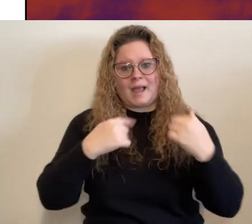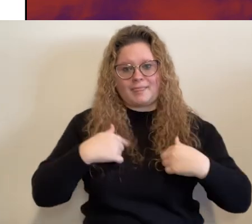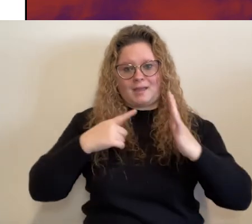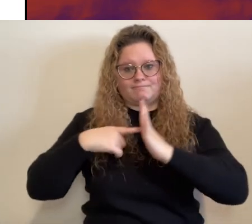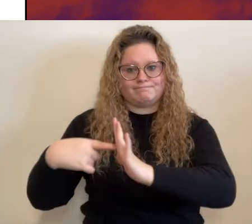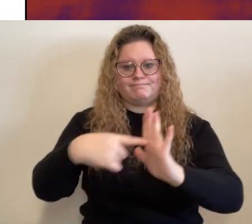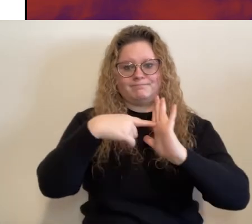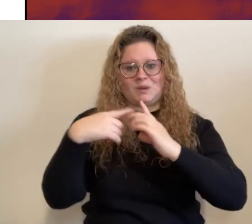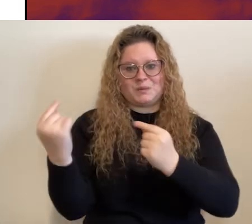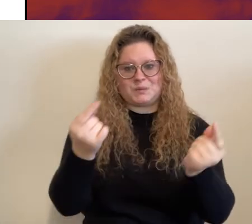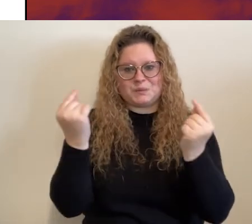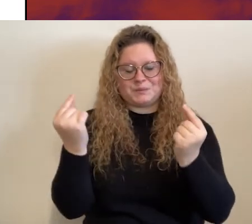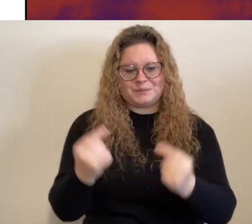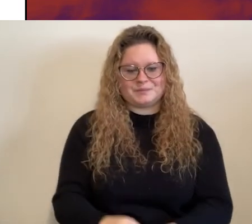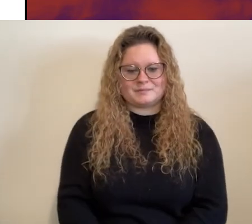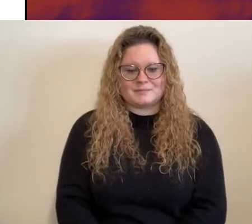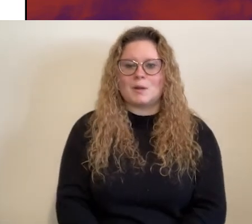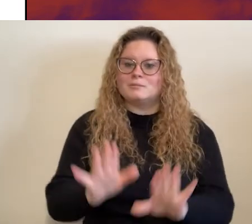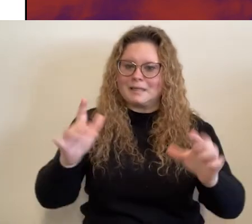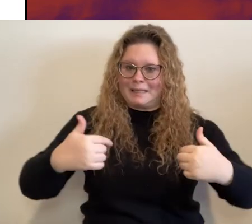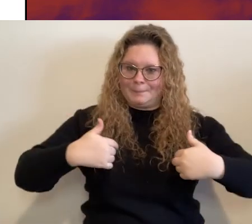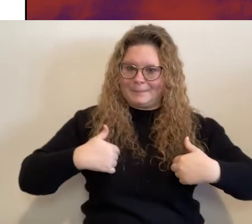Yes. So enough about me for a second.